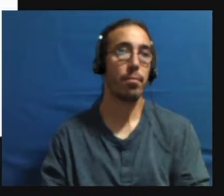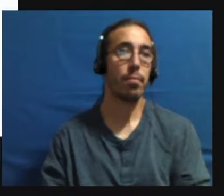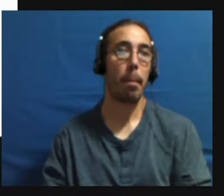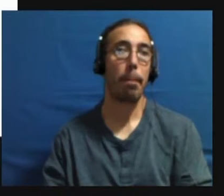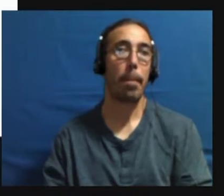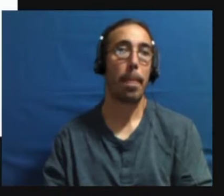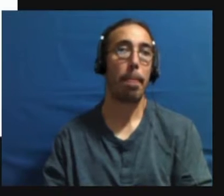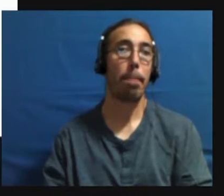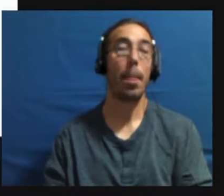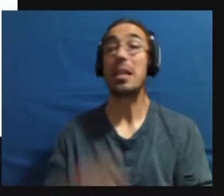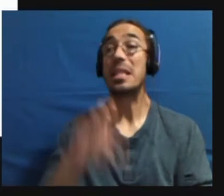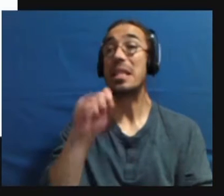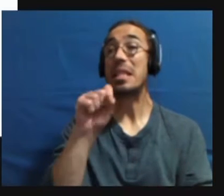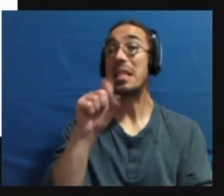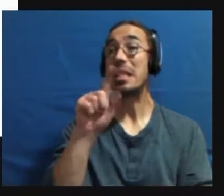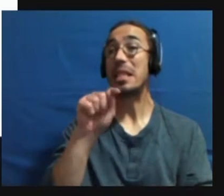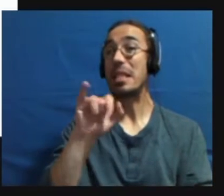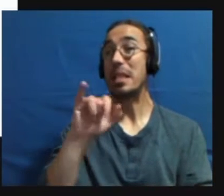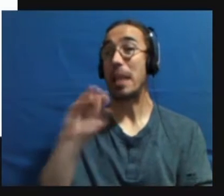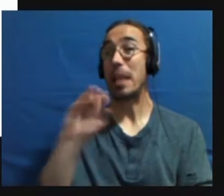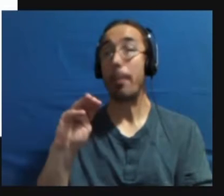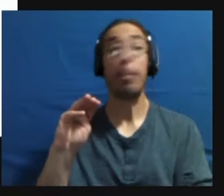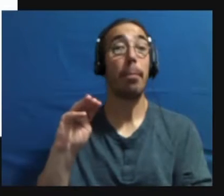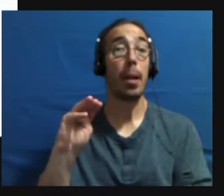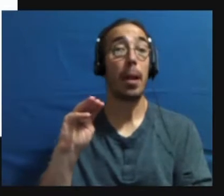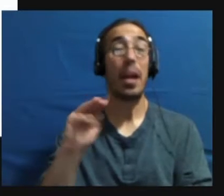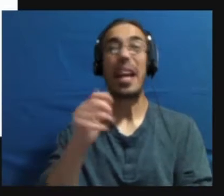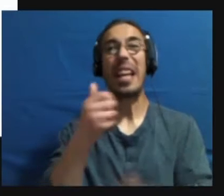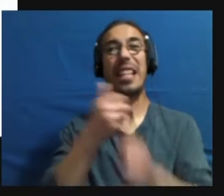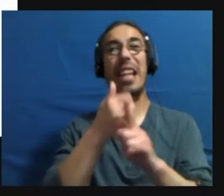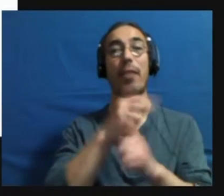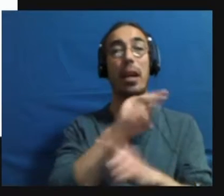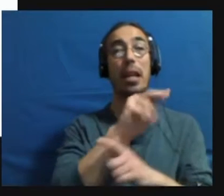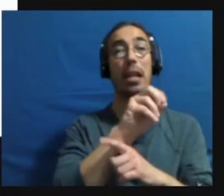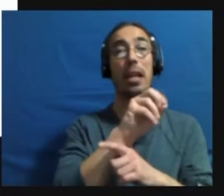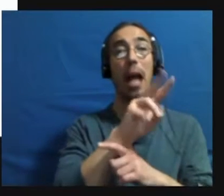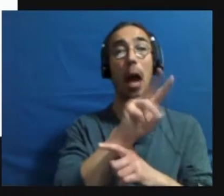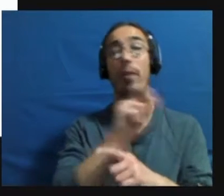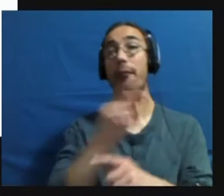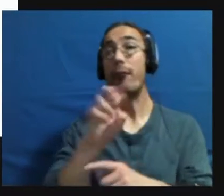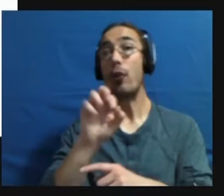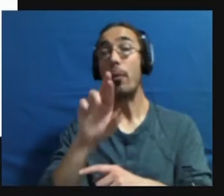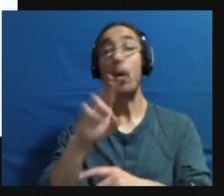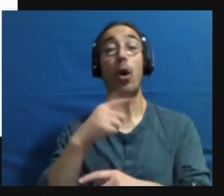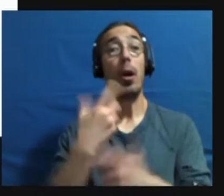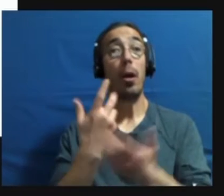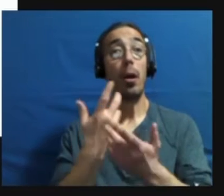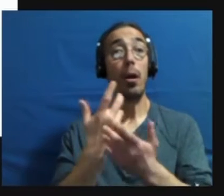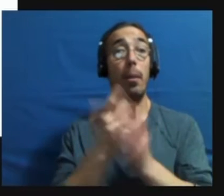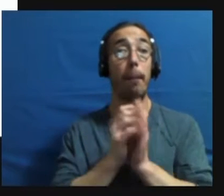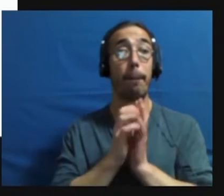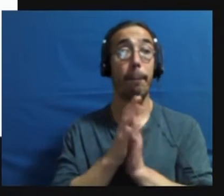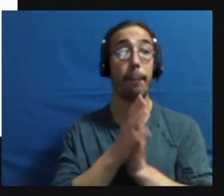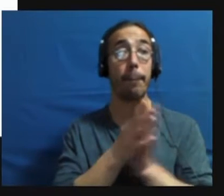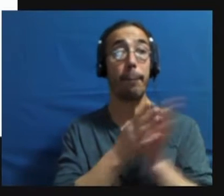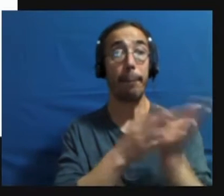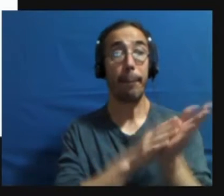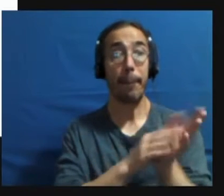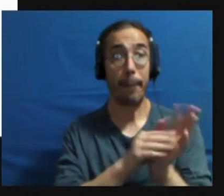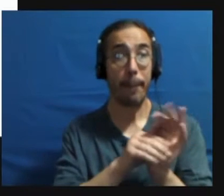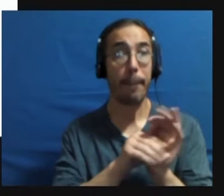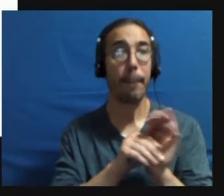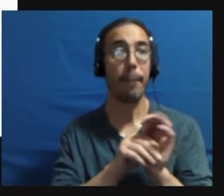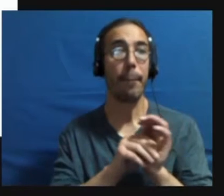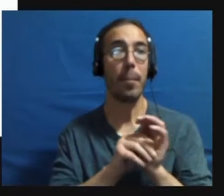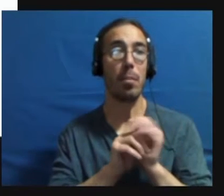So stem is a noun and a verb, as in I stem, I am stemming, I love my stems, and